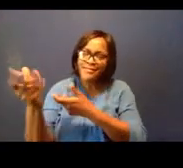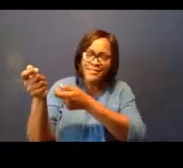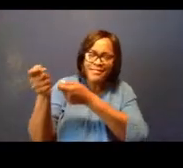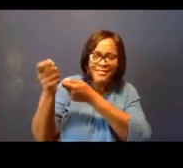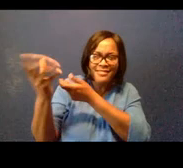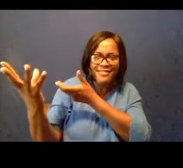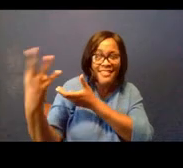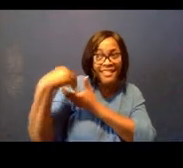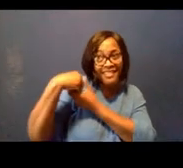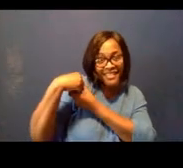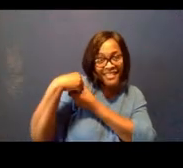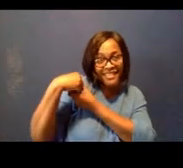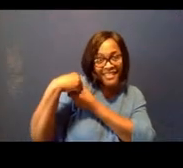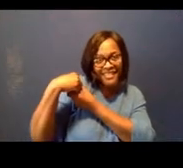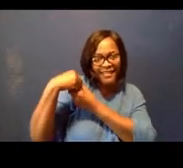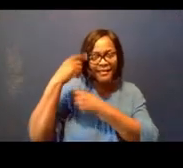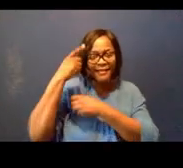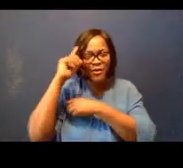I have been